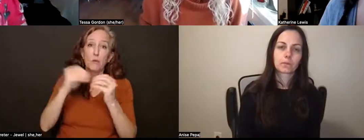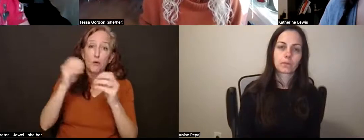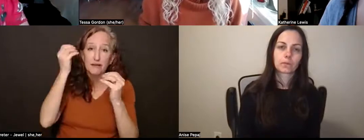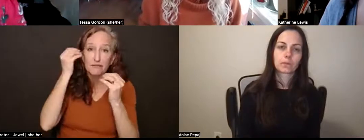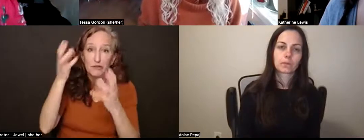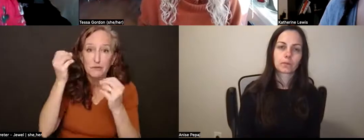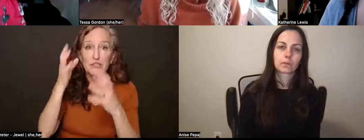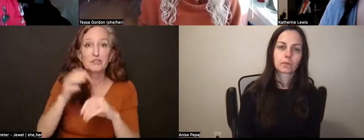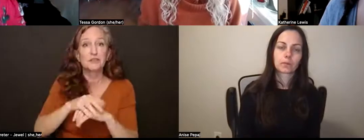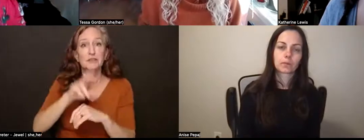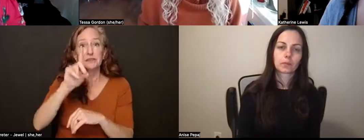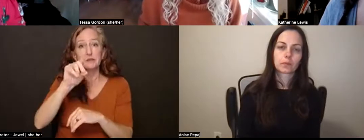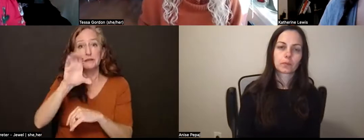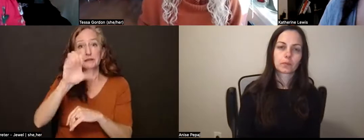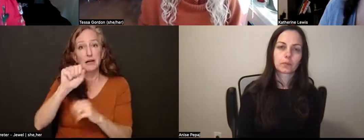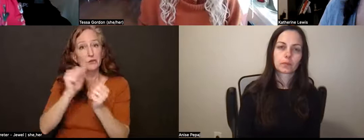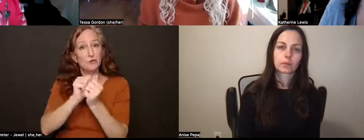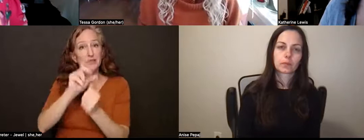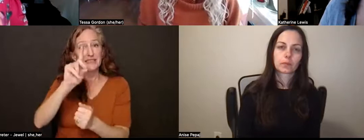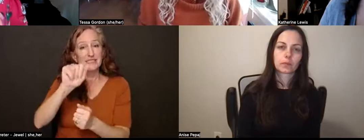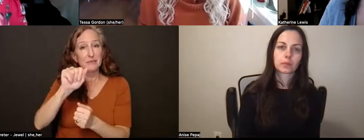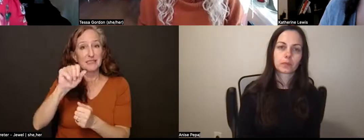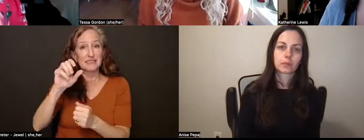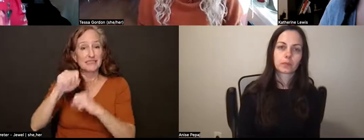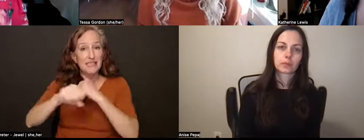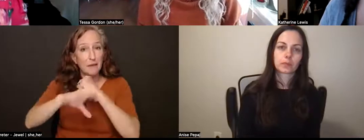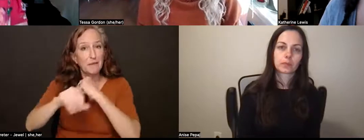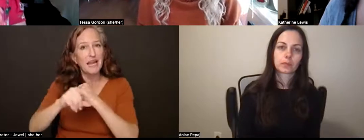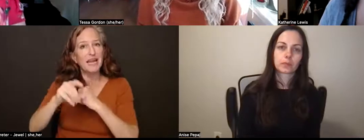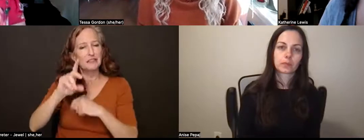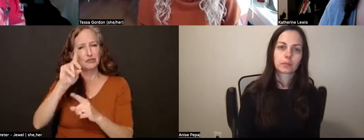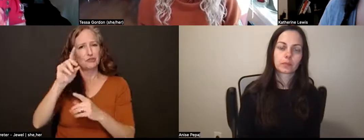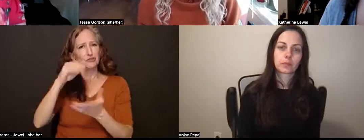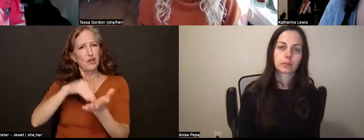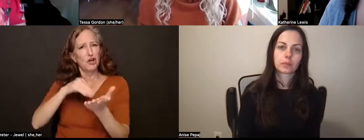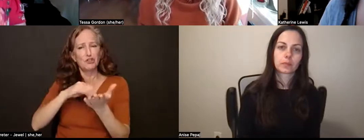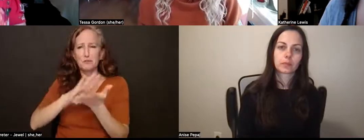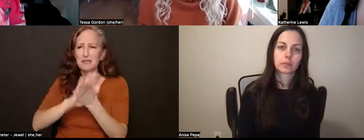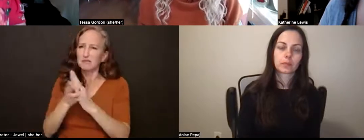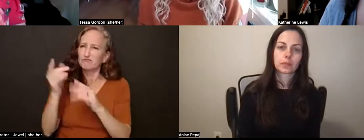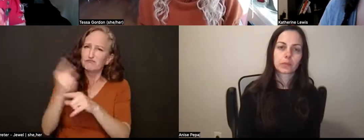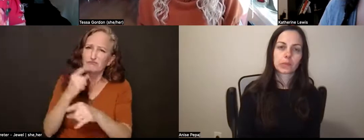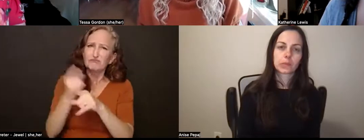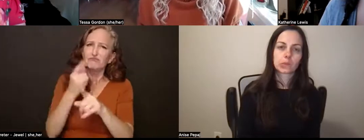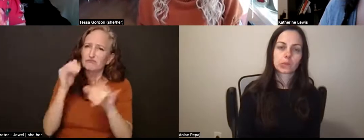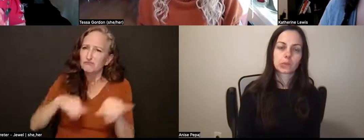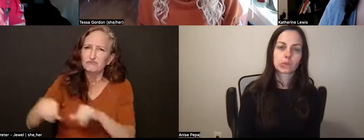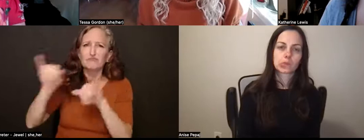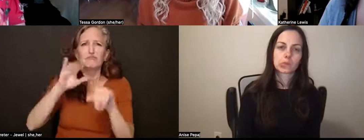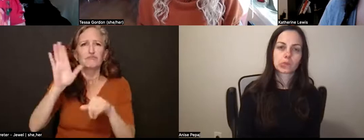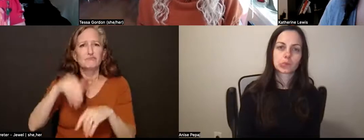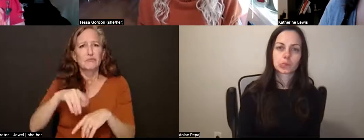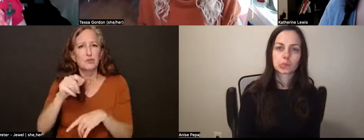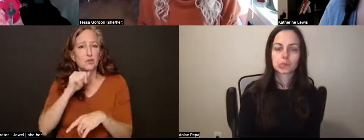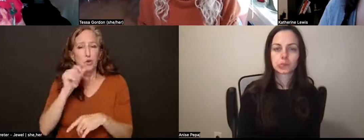Docs with Disabilities campaign, and normalizing disability, and also demystifying that you don't have to be a superhero to be a